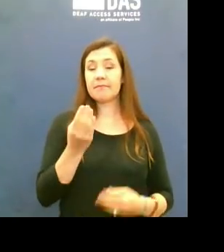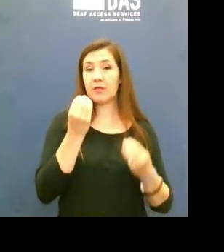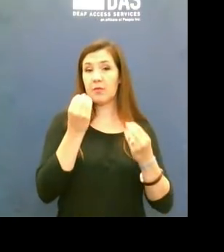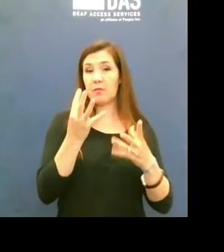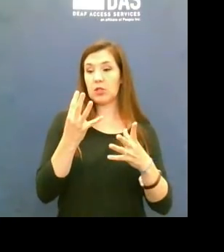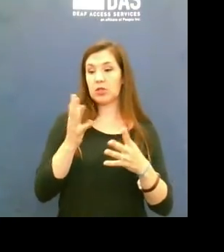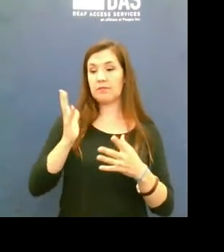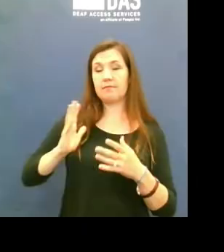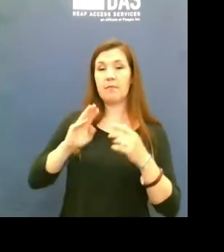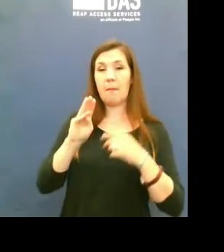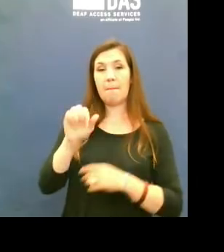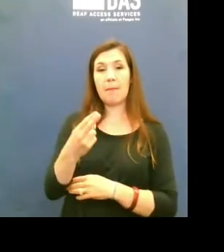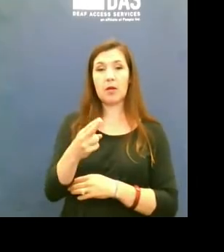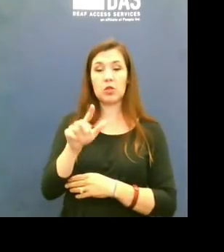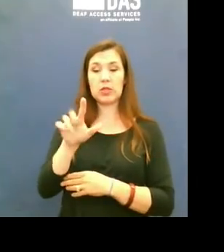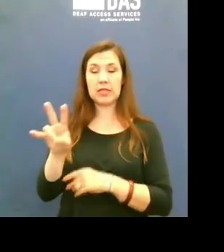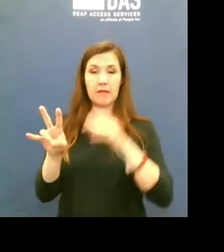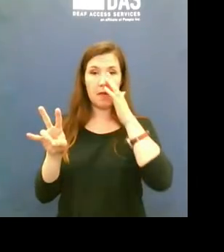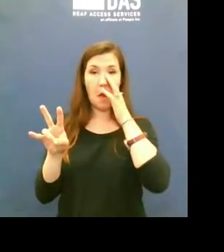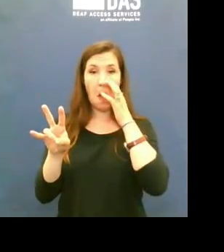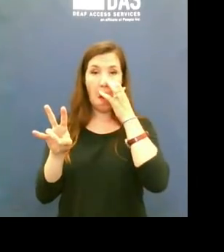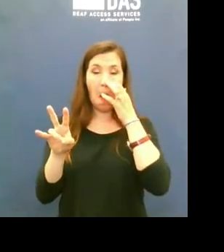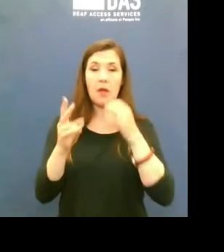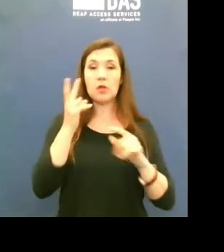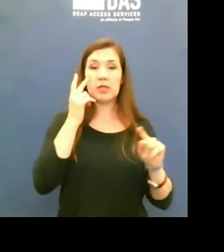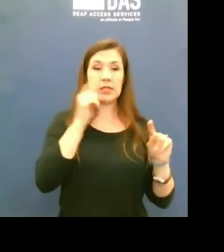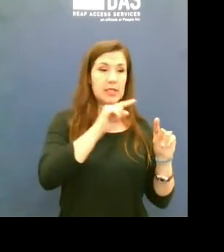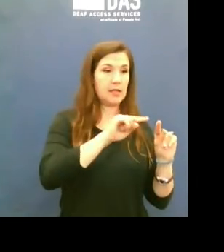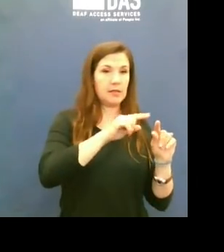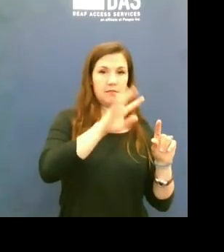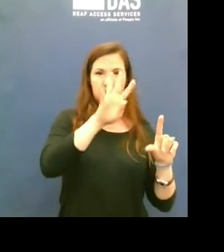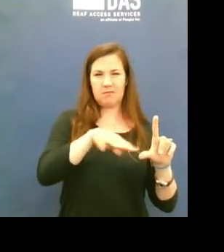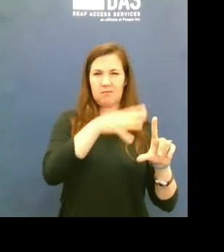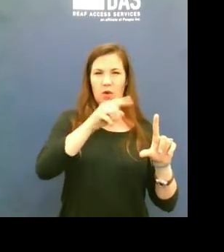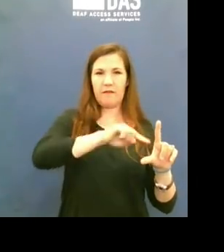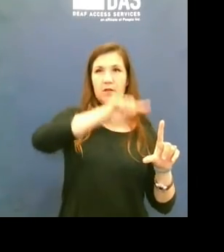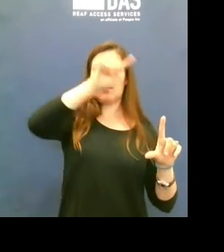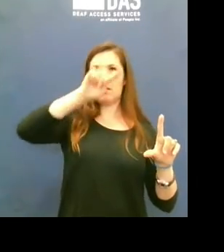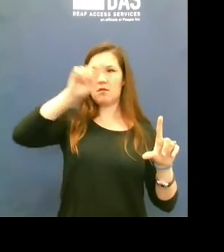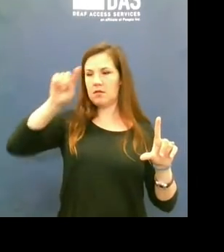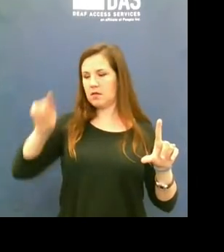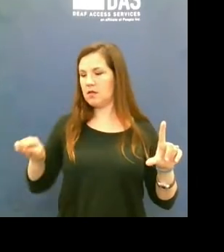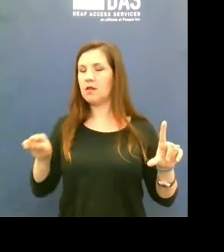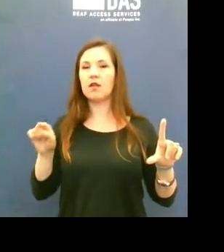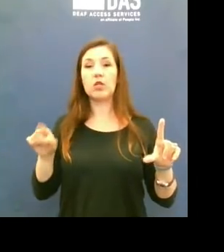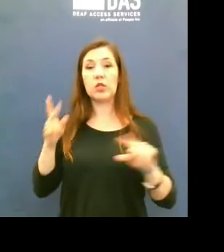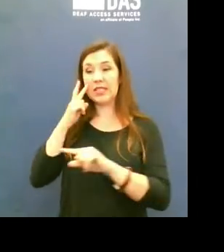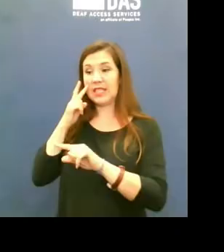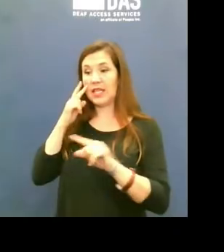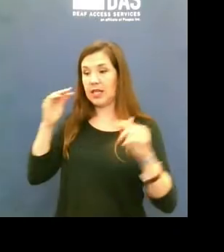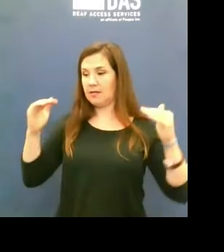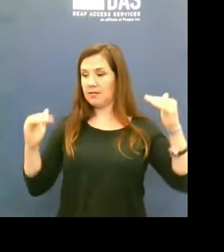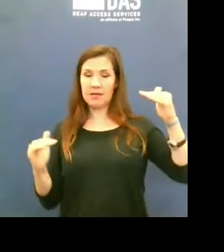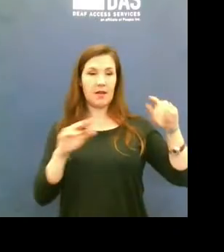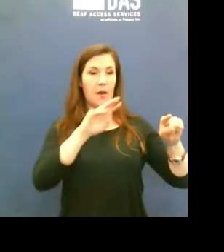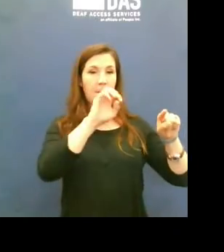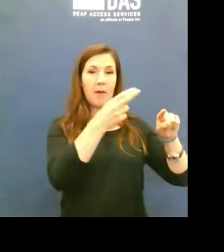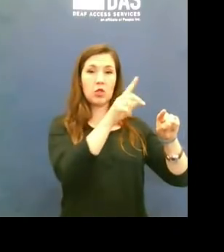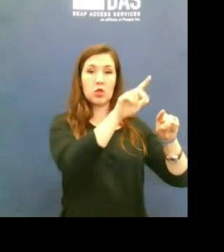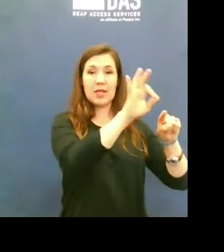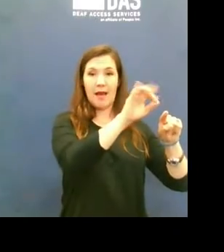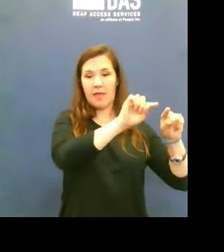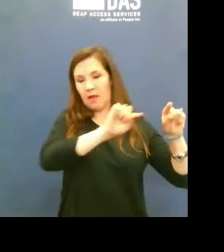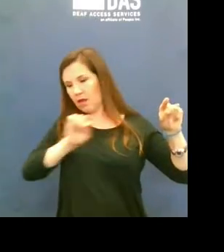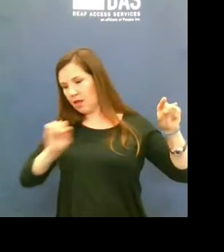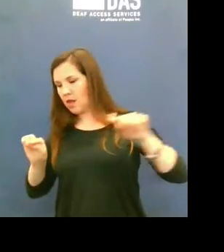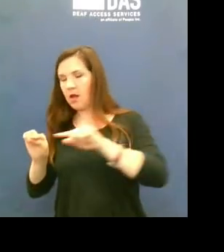March 27th, and you can see that we now have the lowest hospitalization since March 29th and the lowest ICU